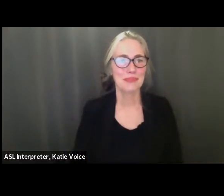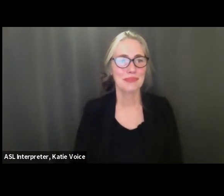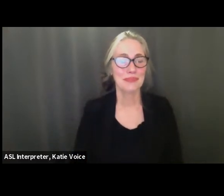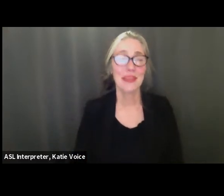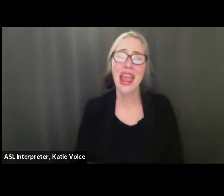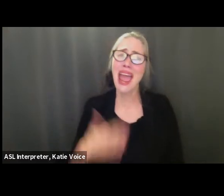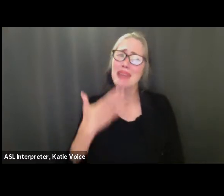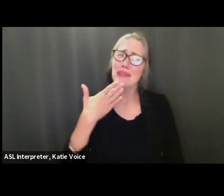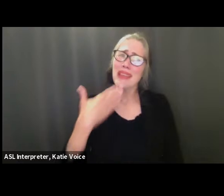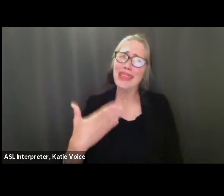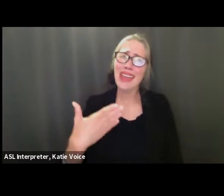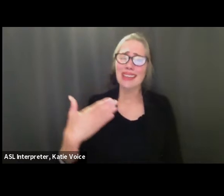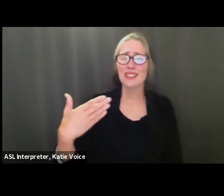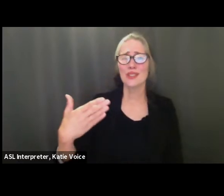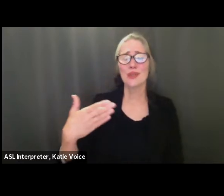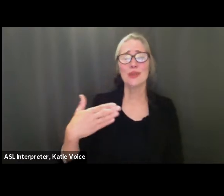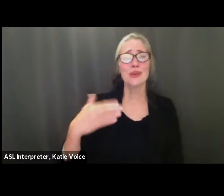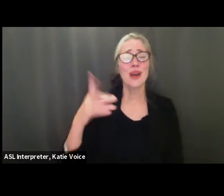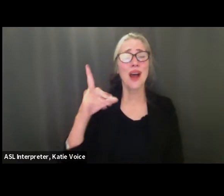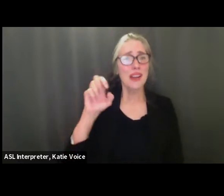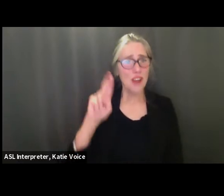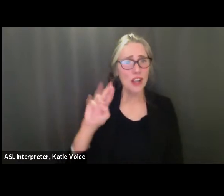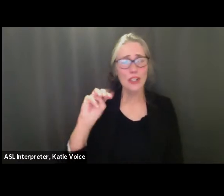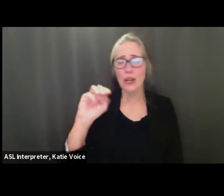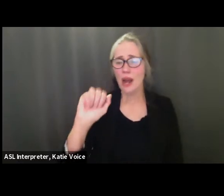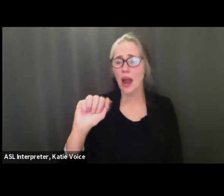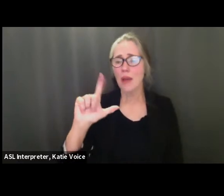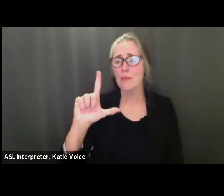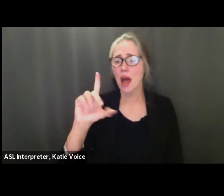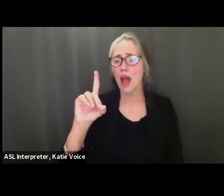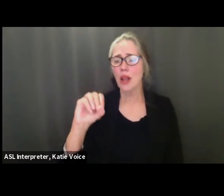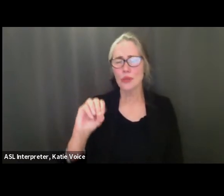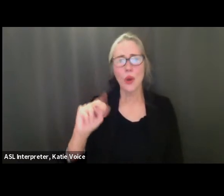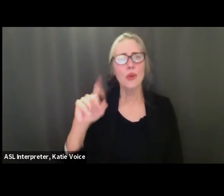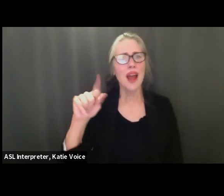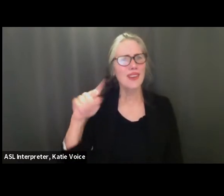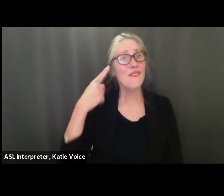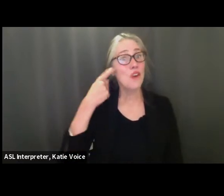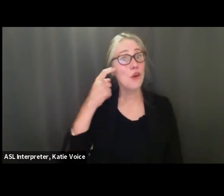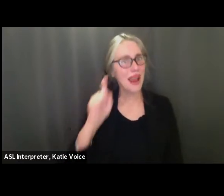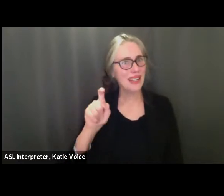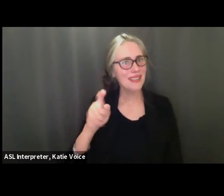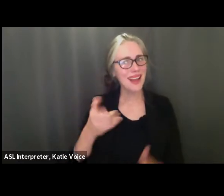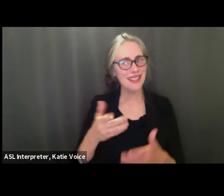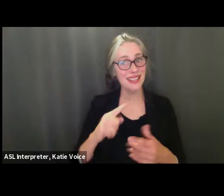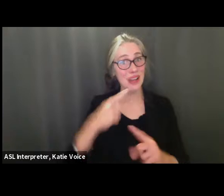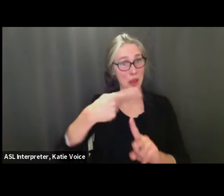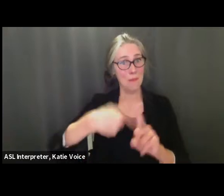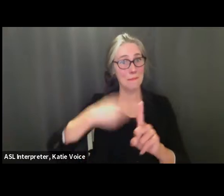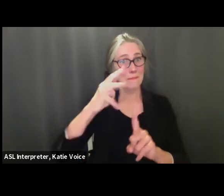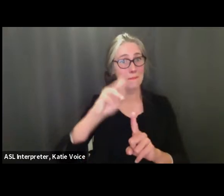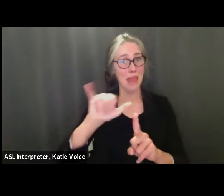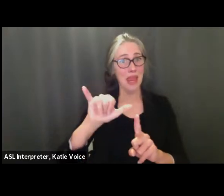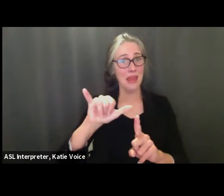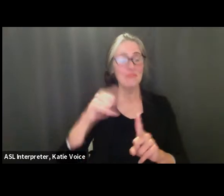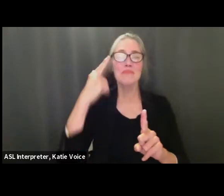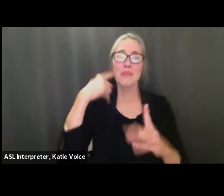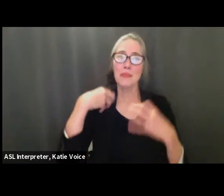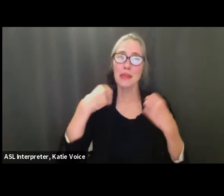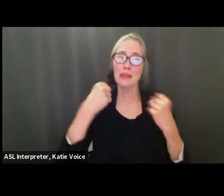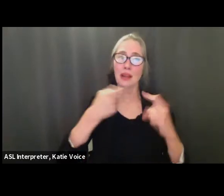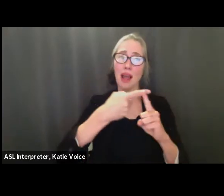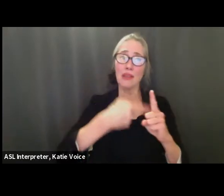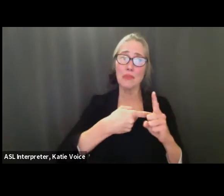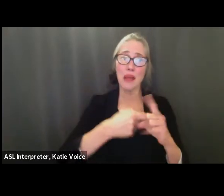to Dr. Maldonado for recognizing Mental Health Month in May. It is not until mental health no longer has